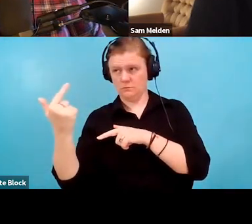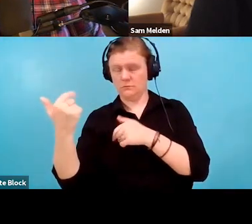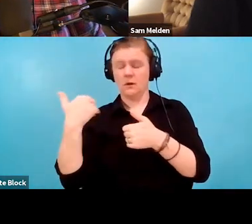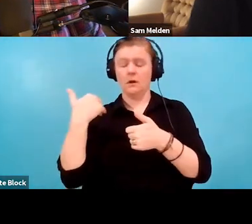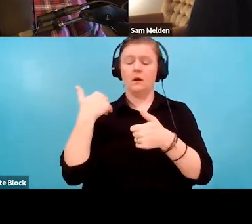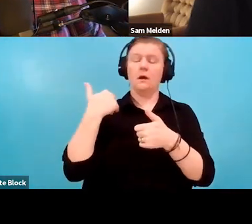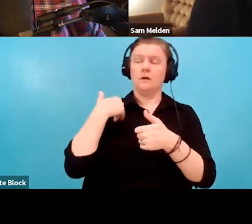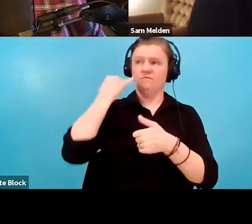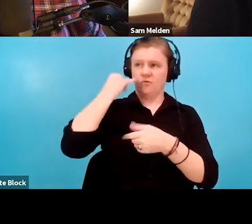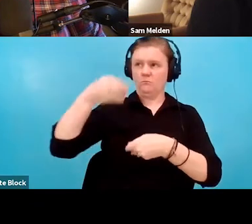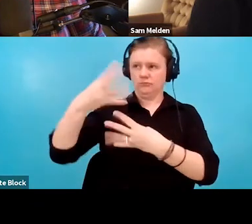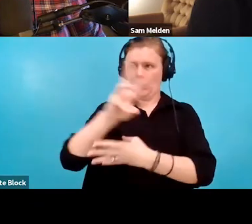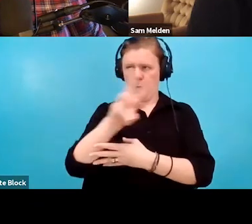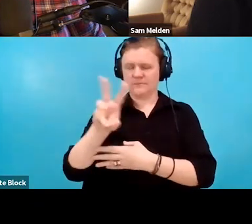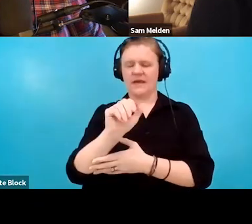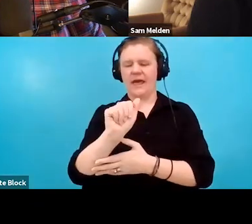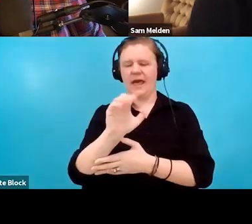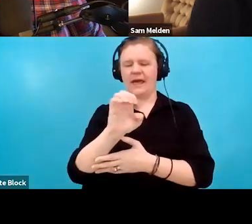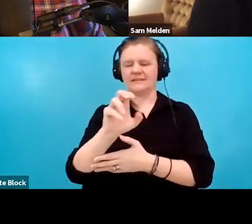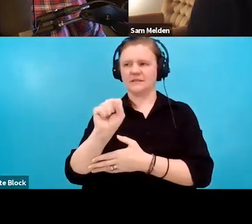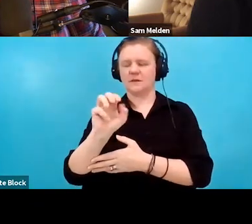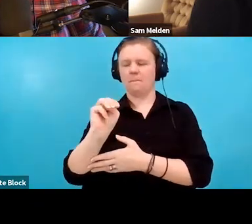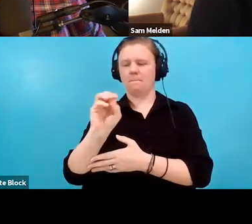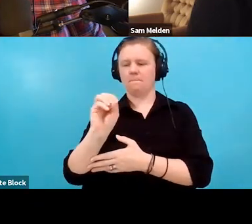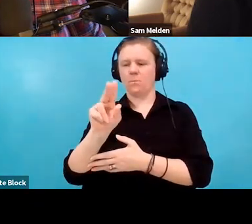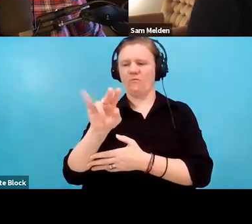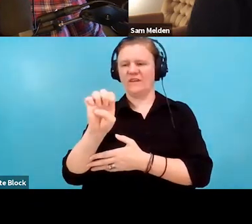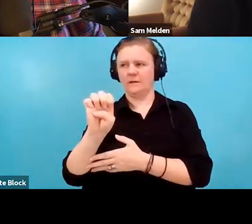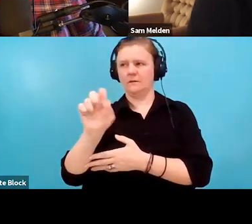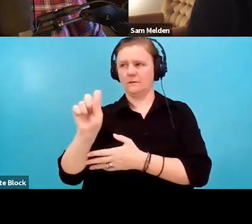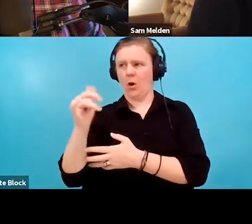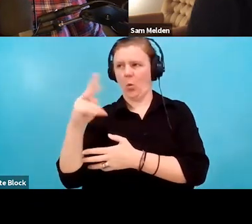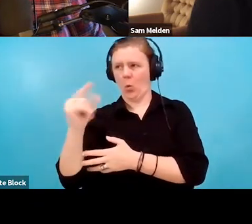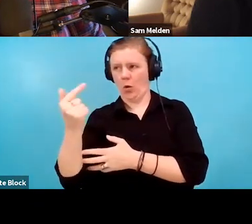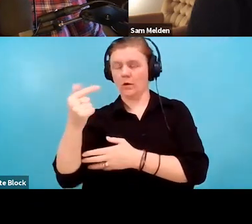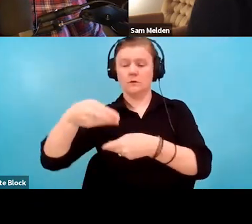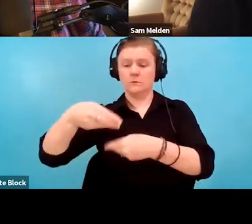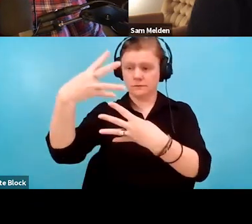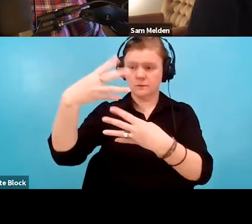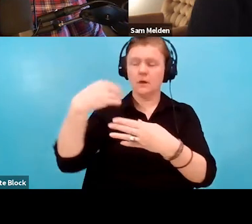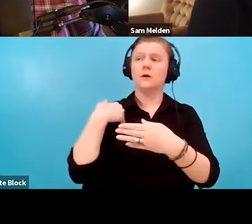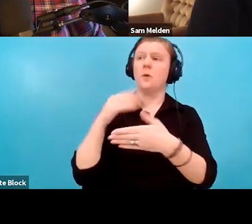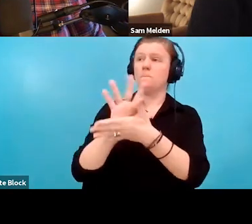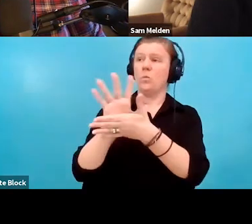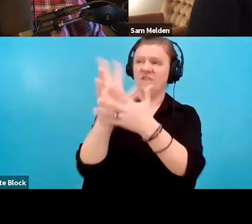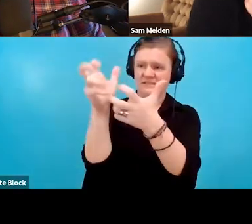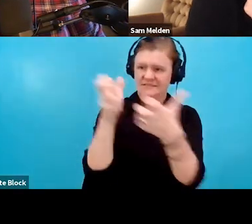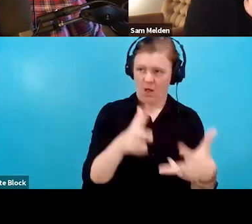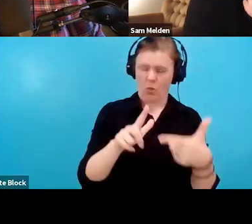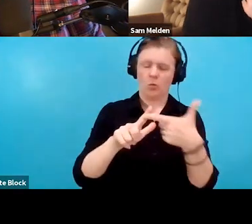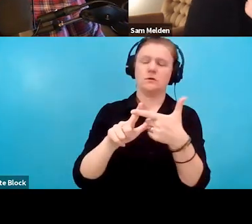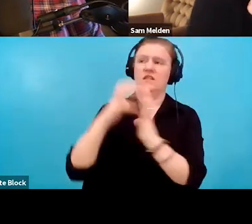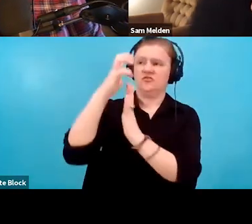captions. You can download a Word file, like Microsoft Word, that is a descriptive transcript, which is essentially